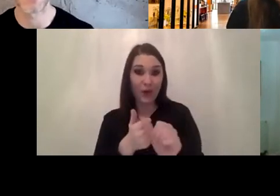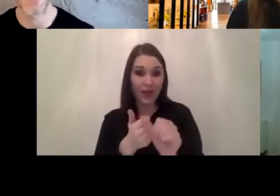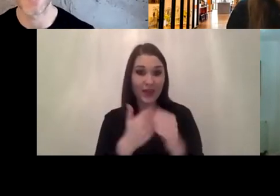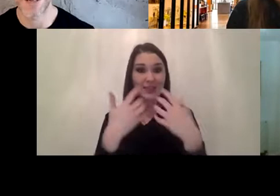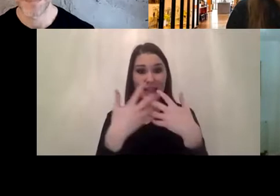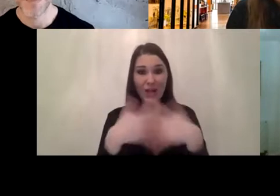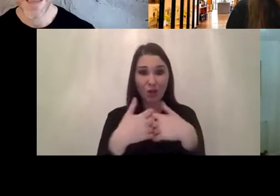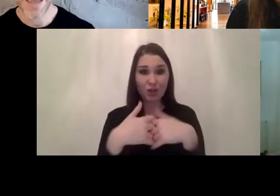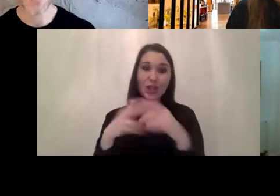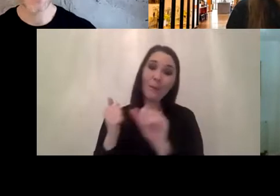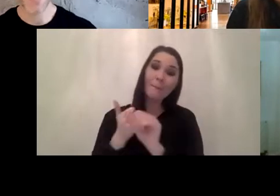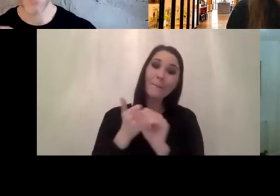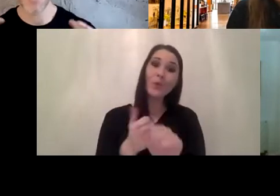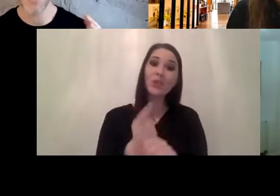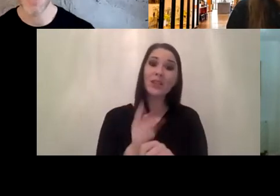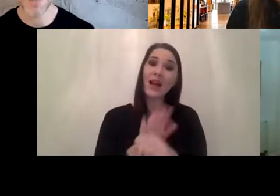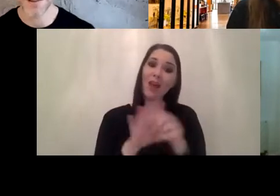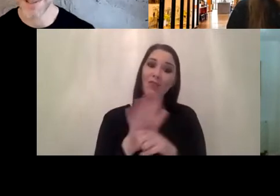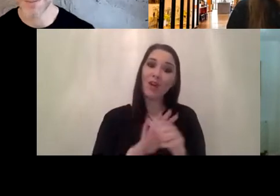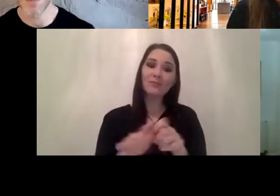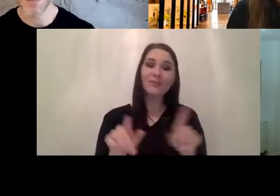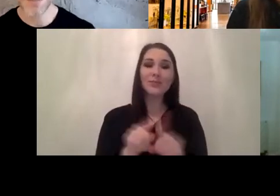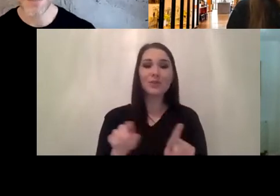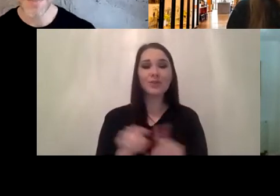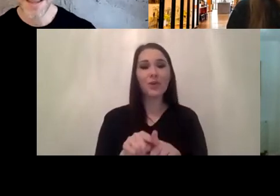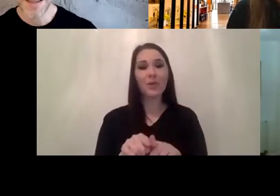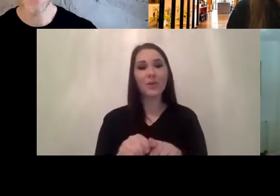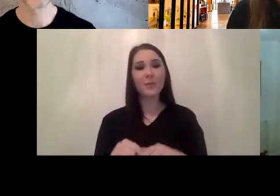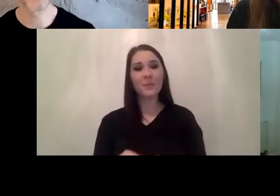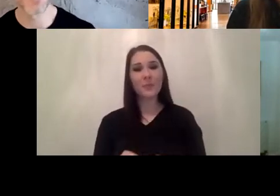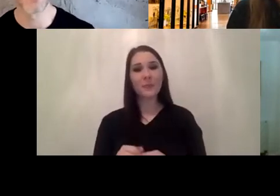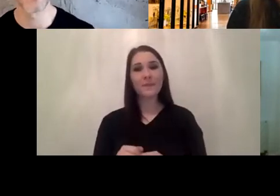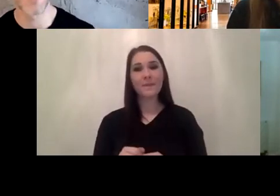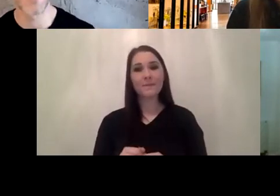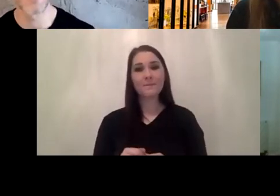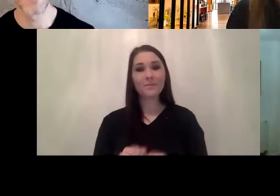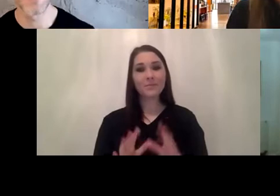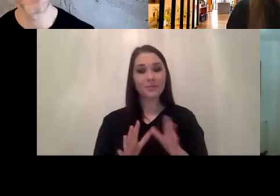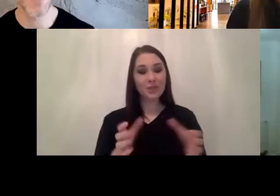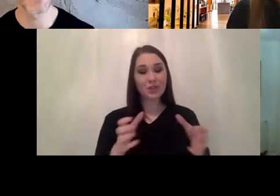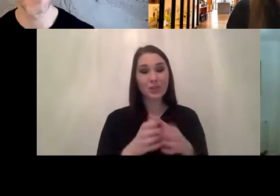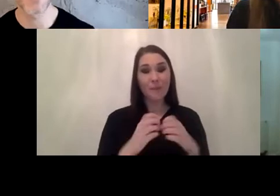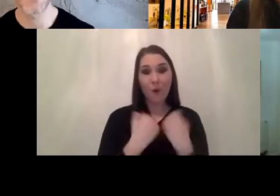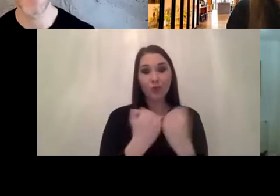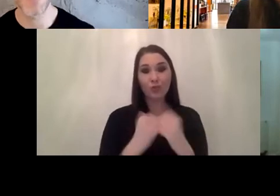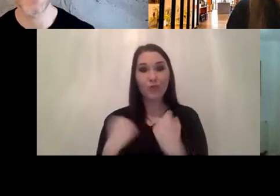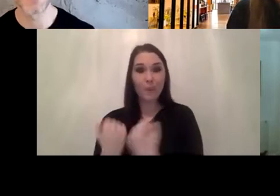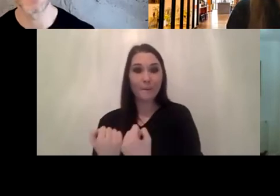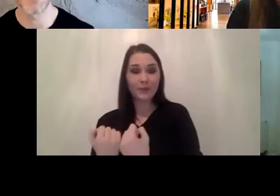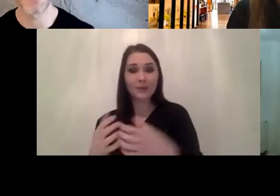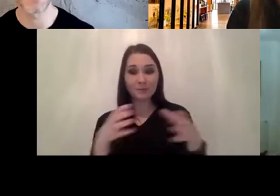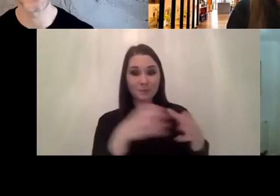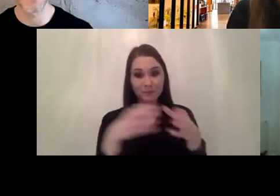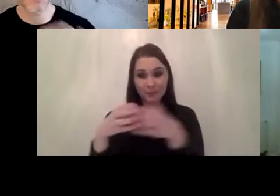push in that area. And I think that also gets to, you know, small groups, that I think there's been a big rise, you know, in the past